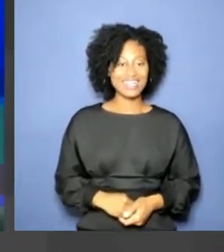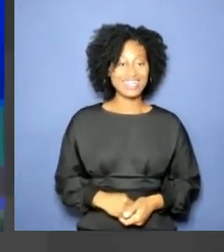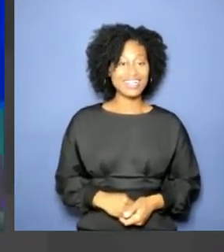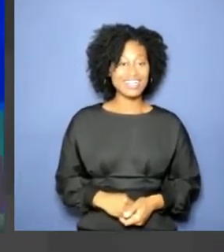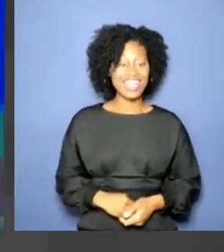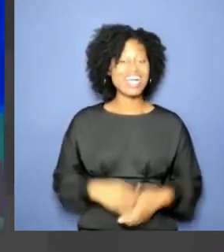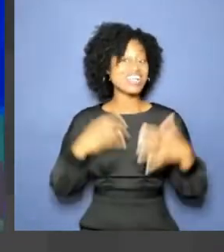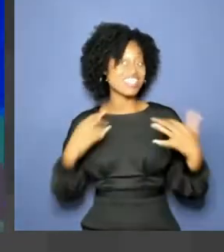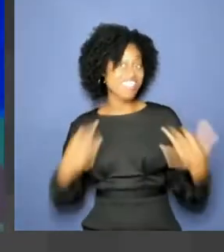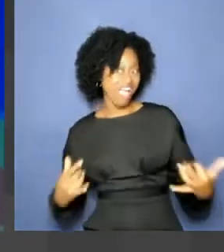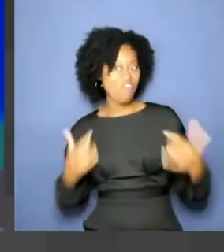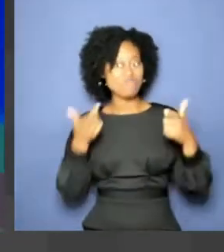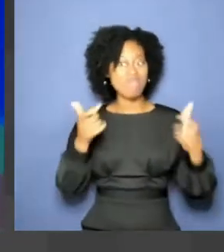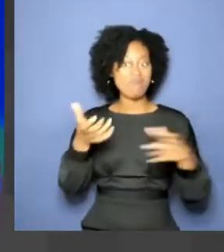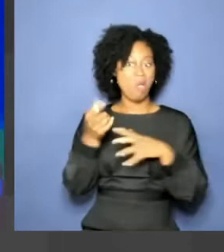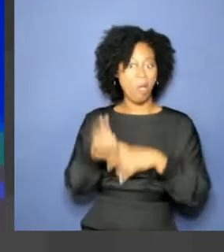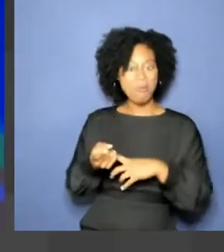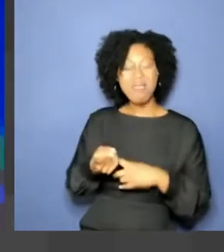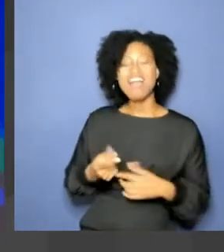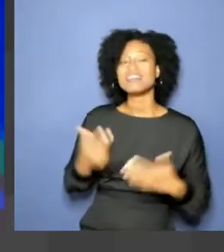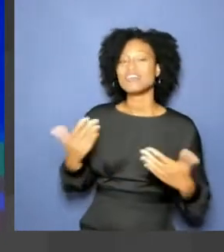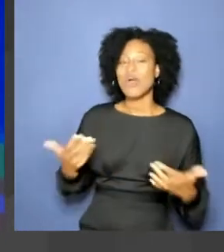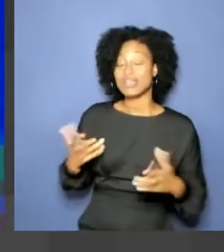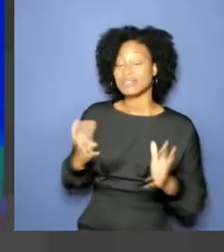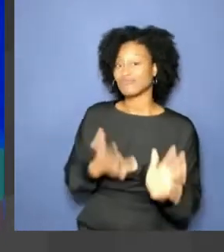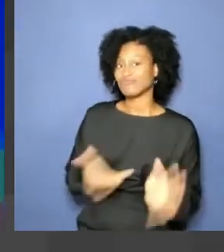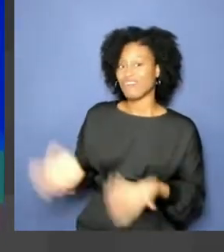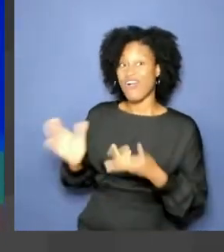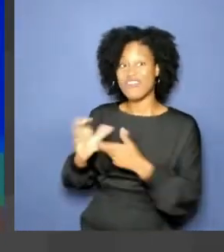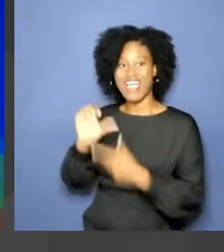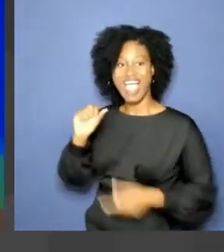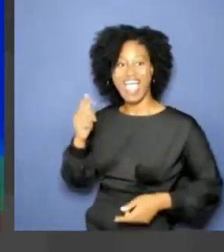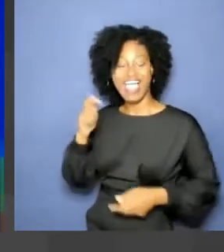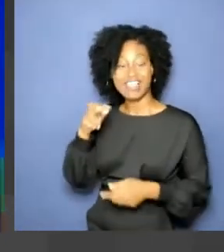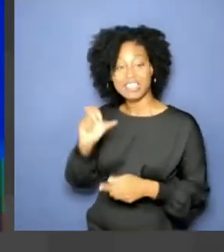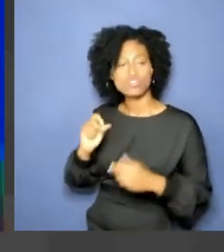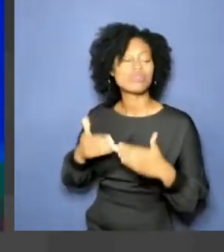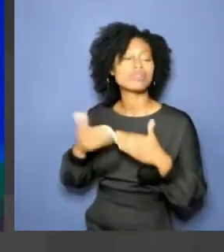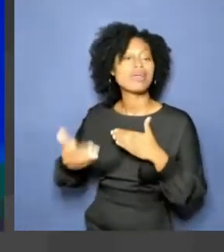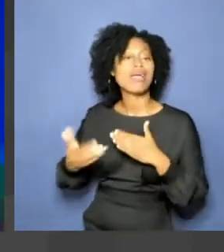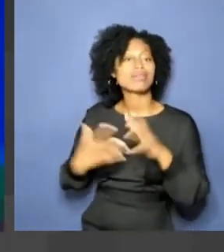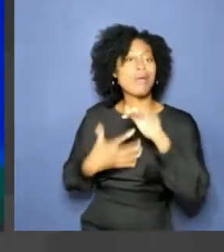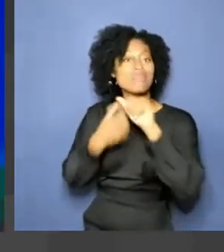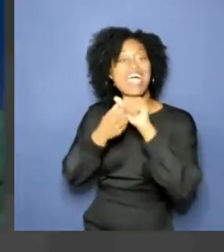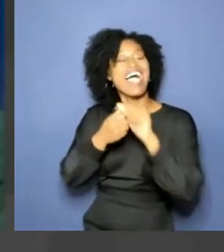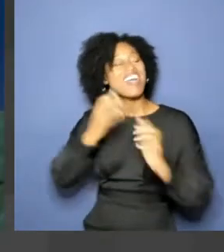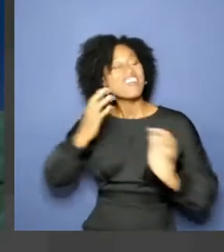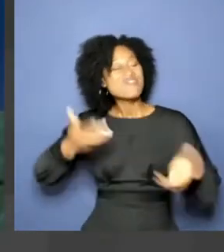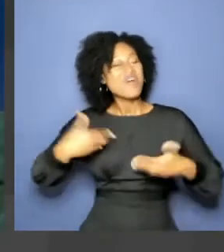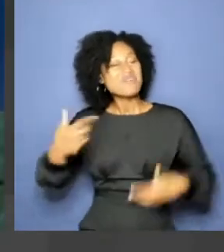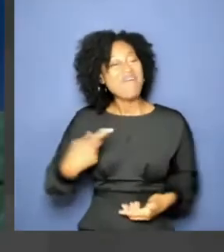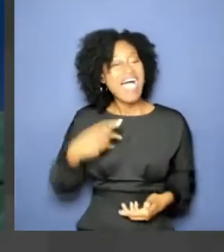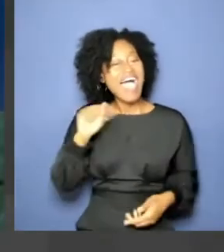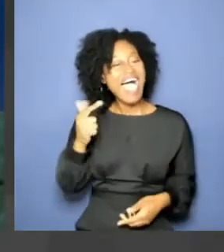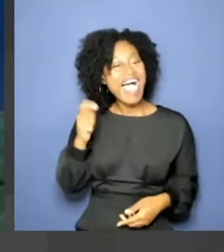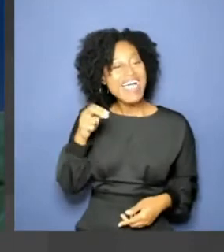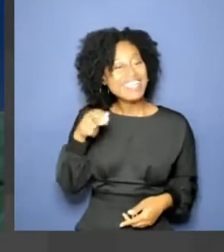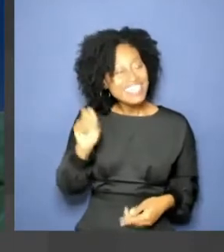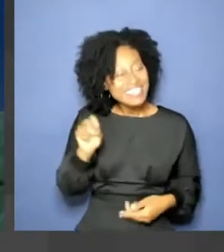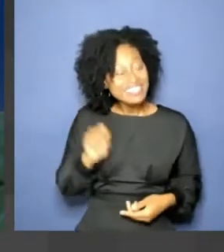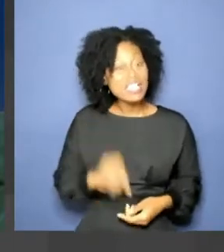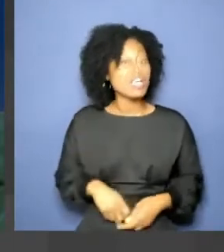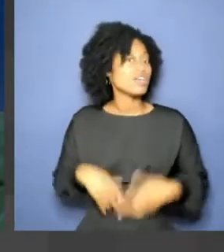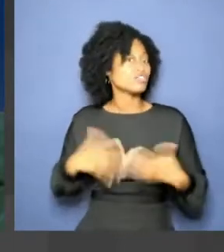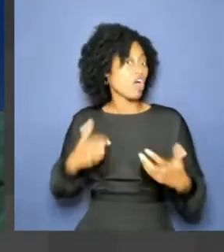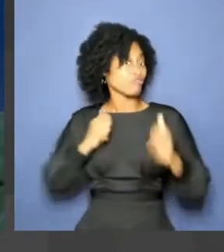Now it's the big moment. Let's talk to Agnes about the next update. Welcome back, Agnes. Thank you. How's the show felt for